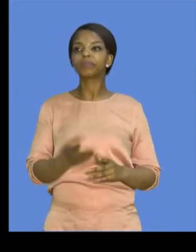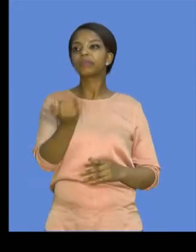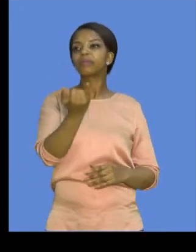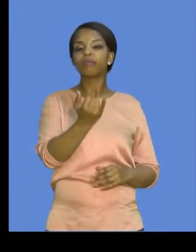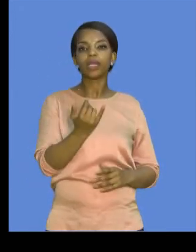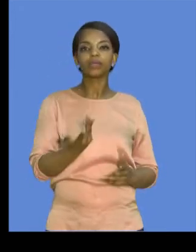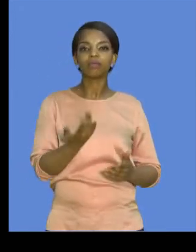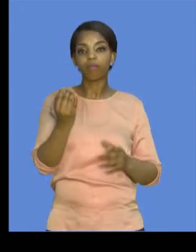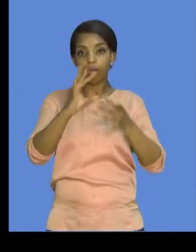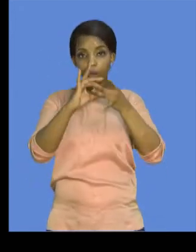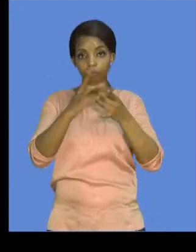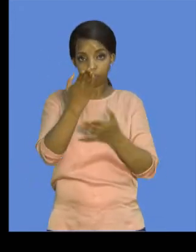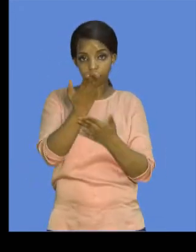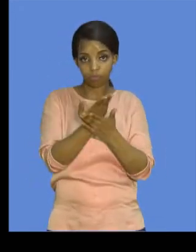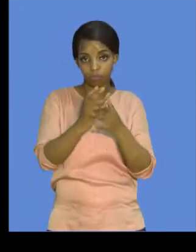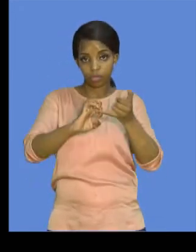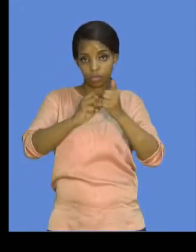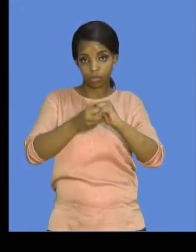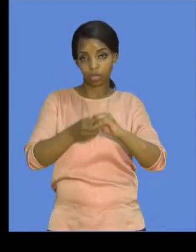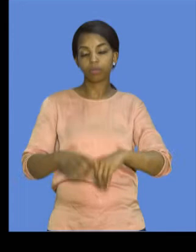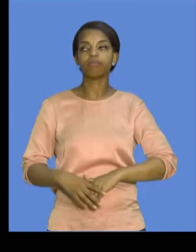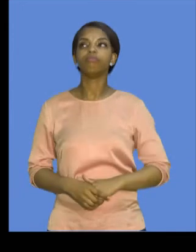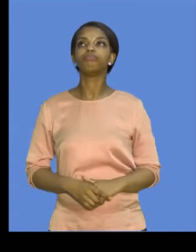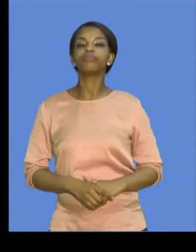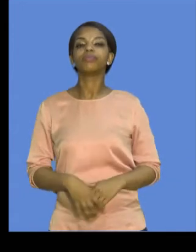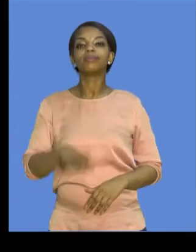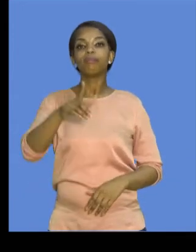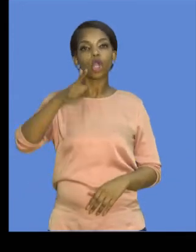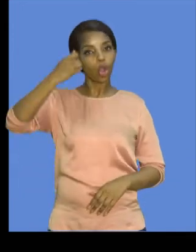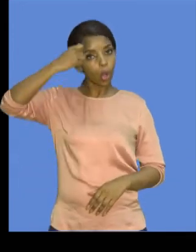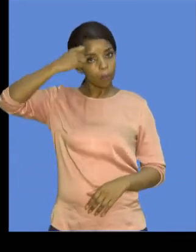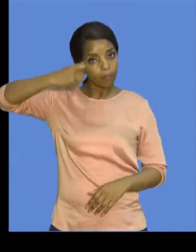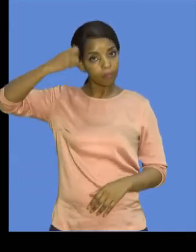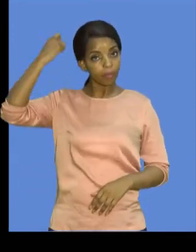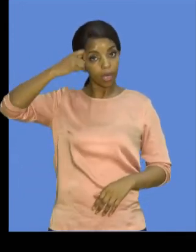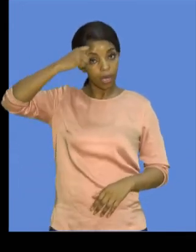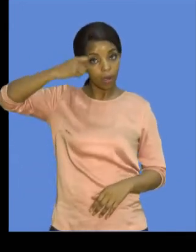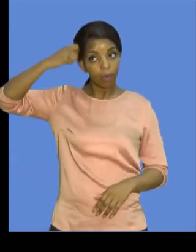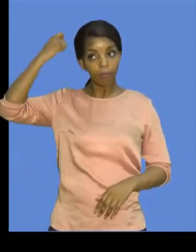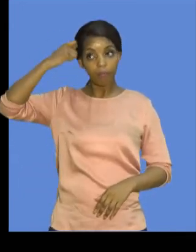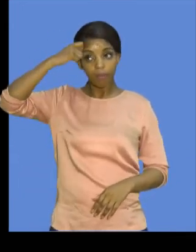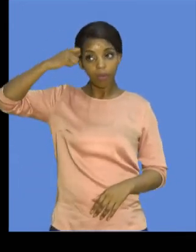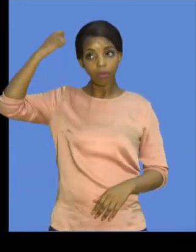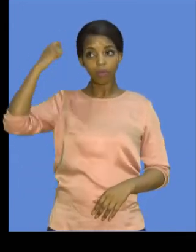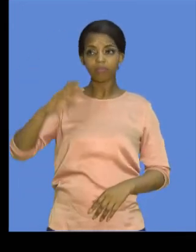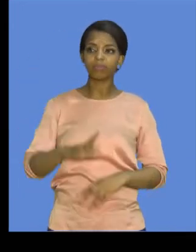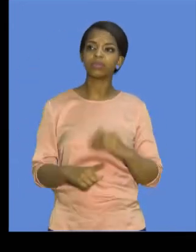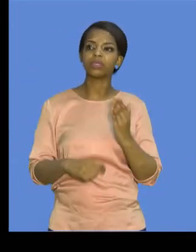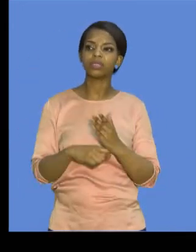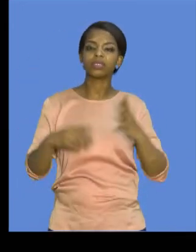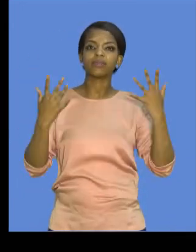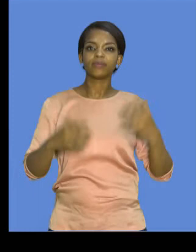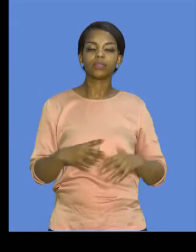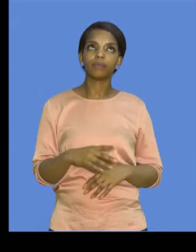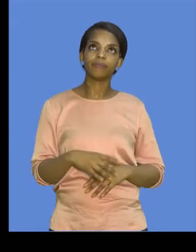comb, okay, you can try this at home. You are free to do that. You can bring a charged comb. Now the comb is charged already. Now